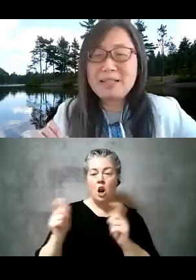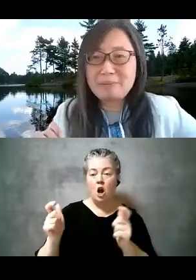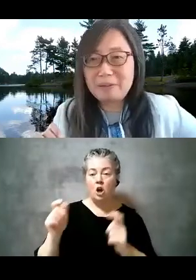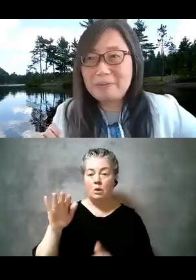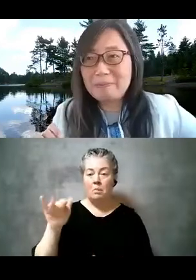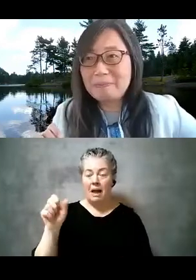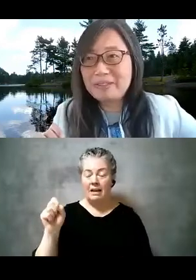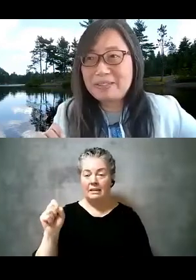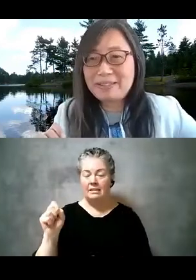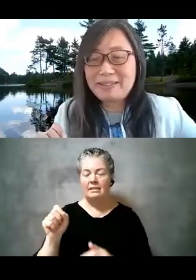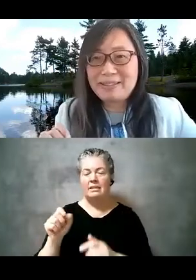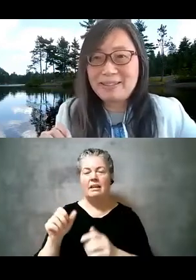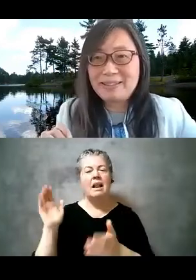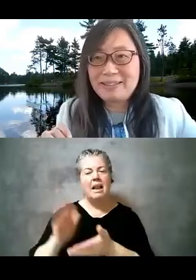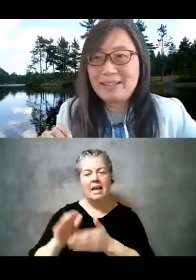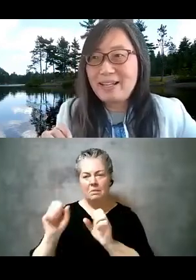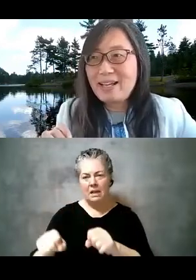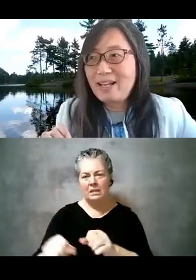less plausible.